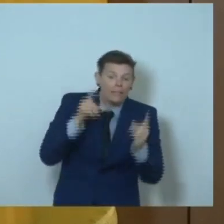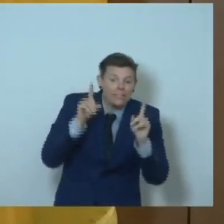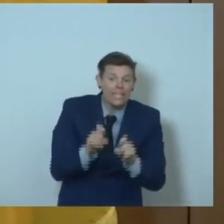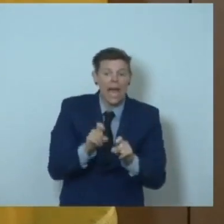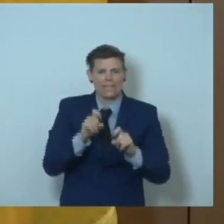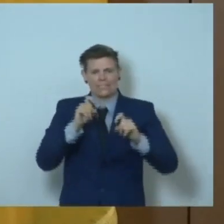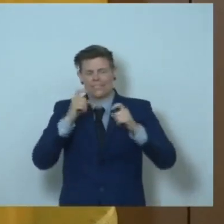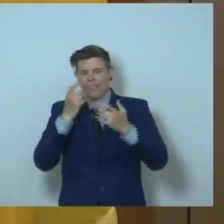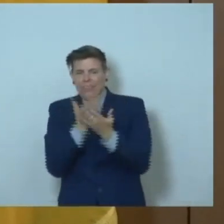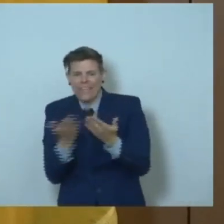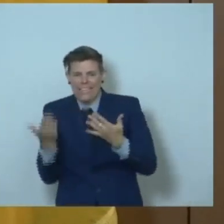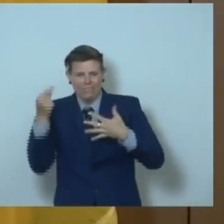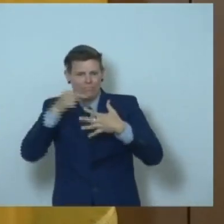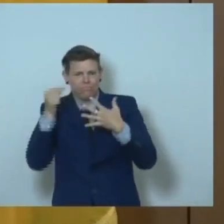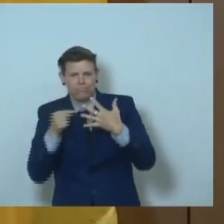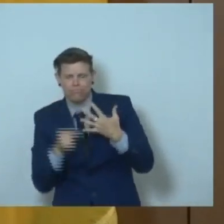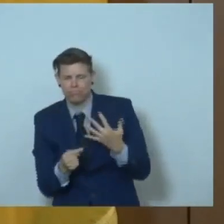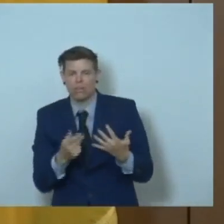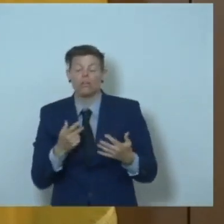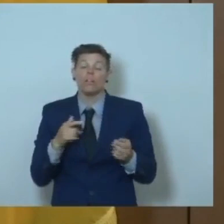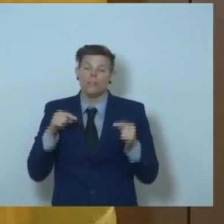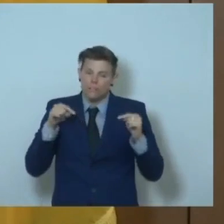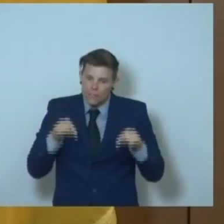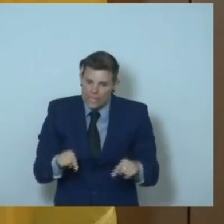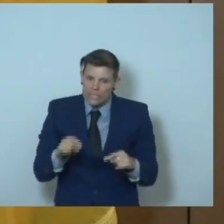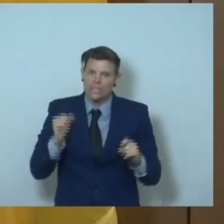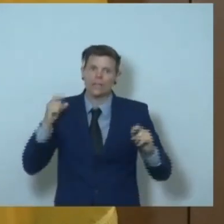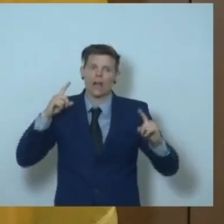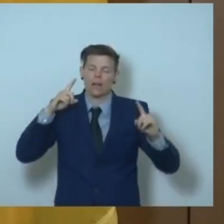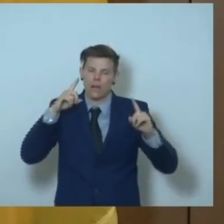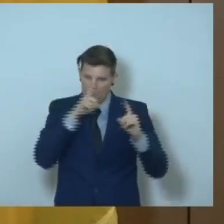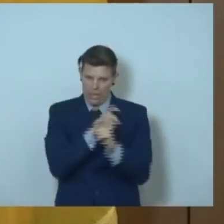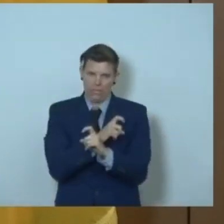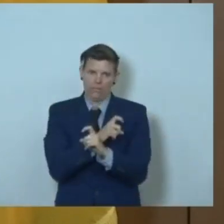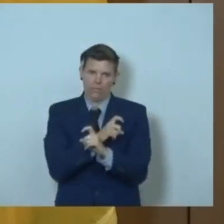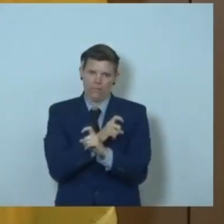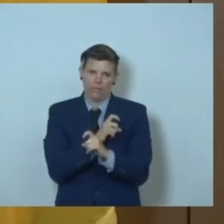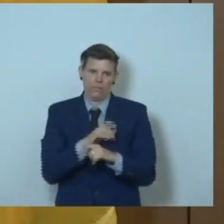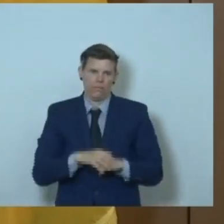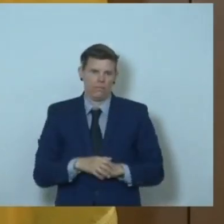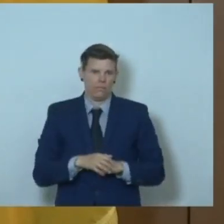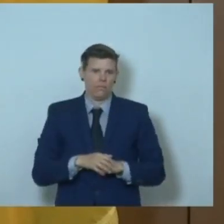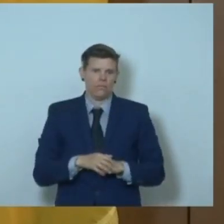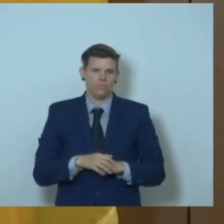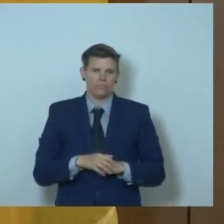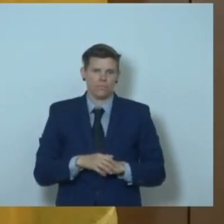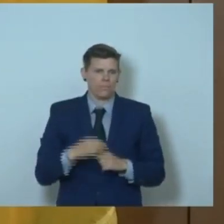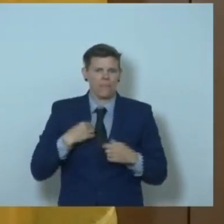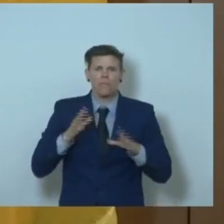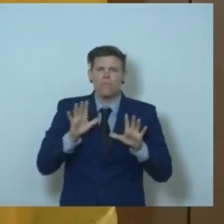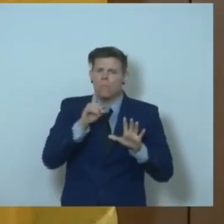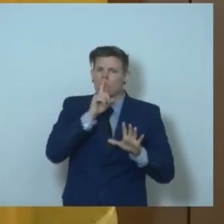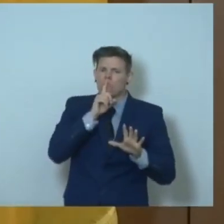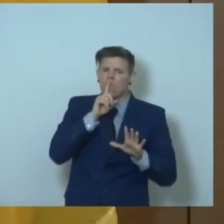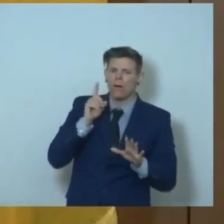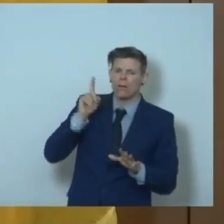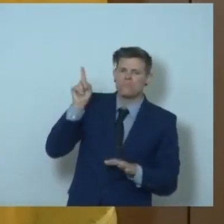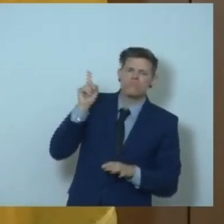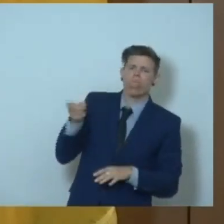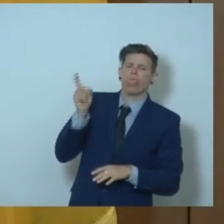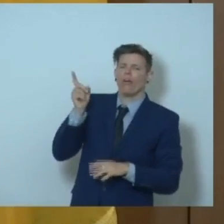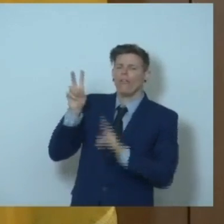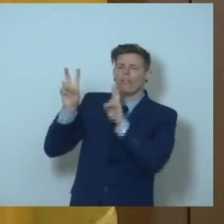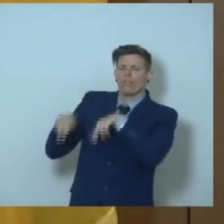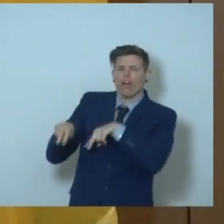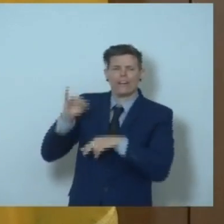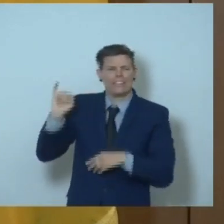it's complicated our efforts, and that's no disrespect to our insurance companies or private partners. It's just complicating our